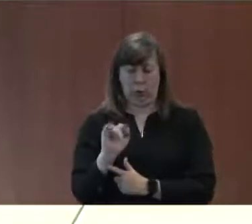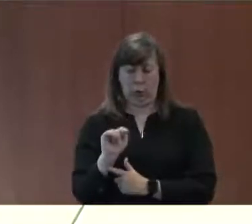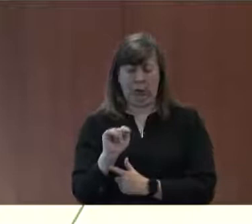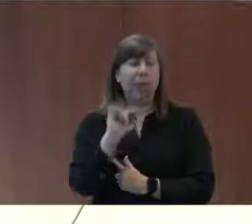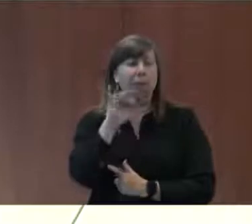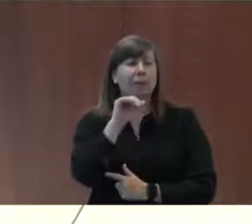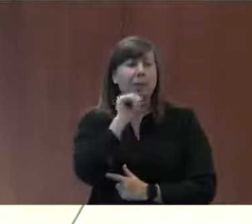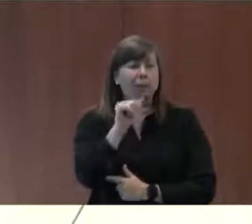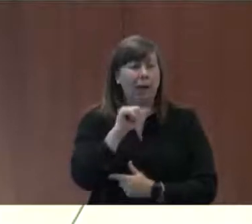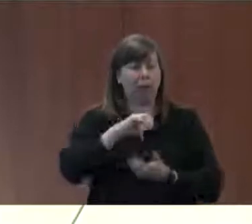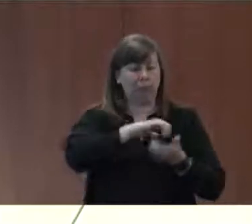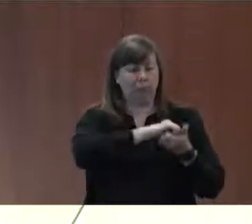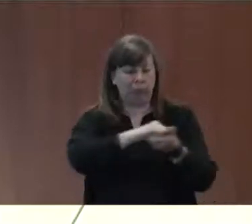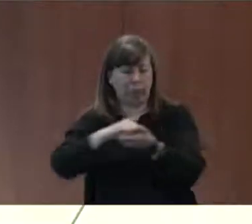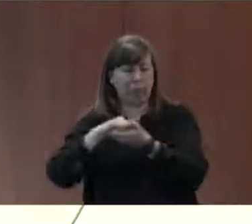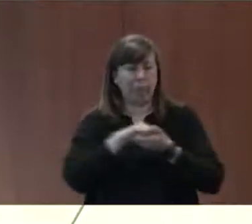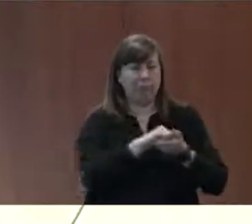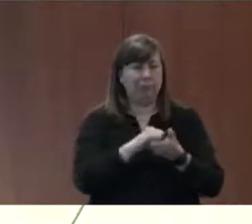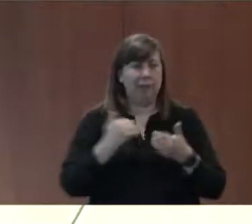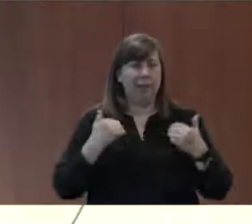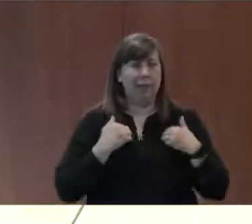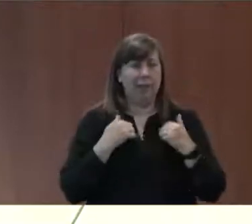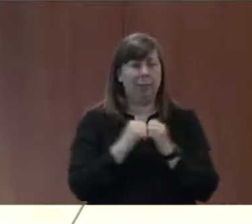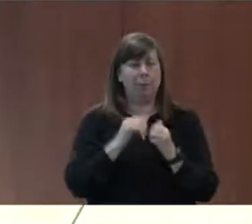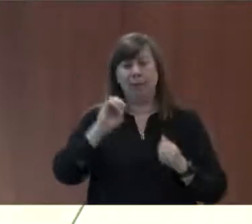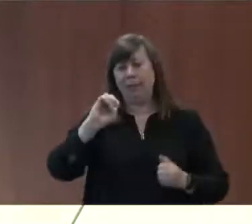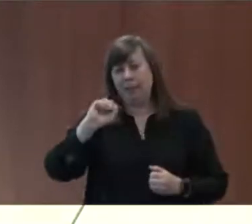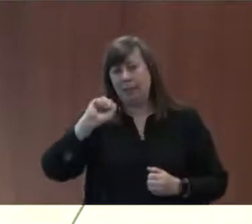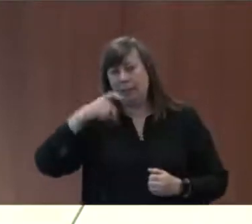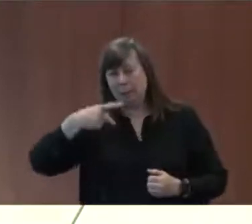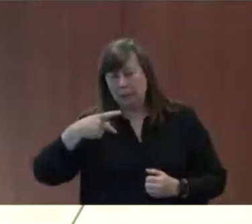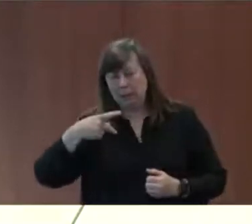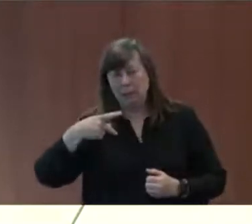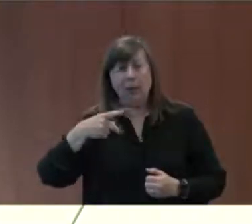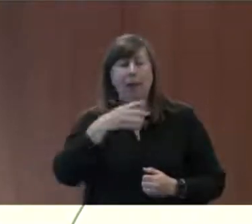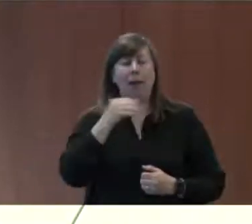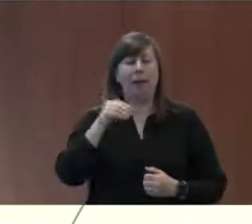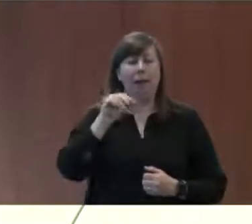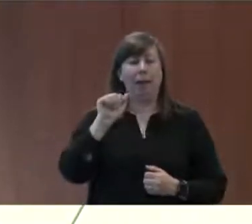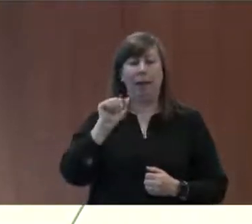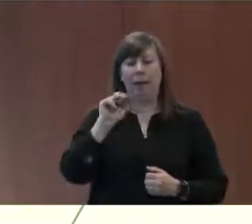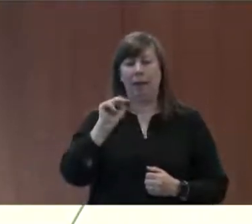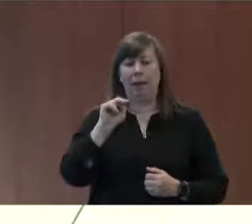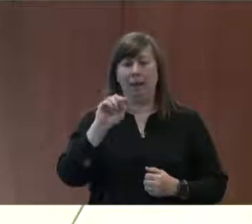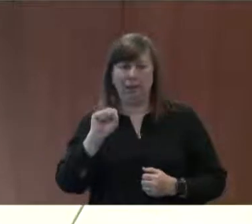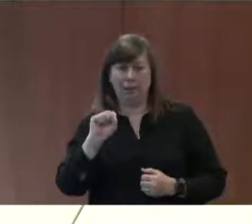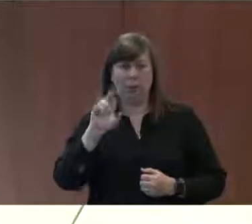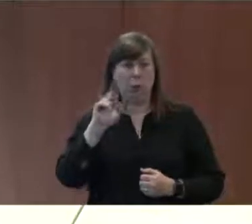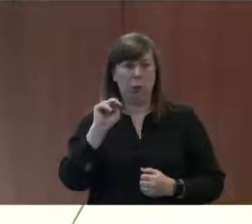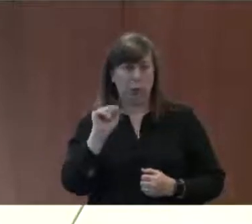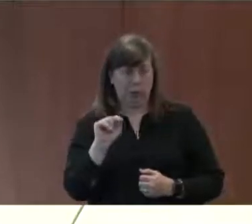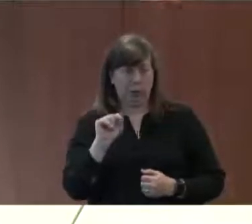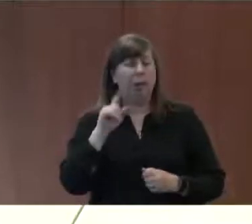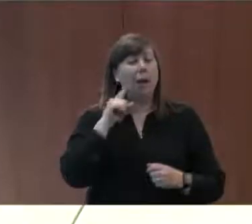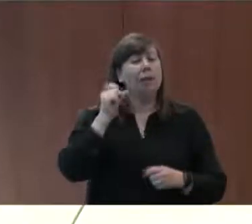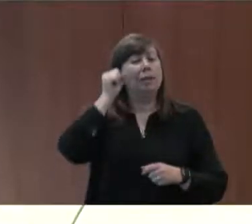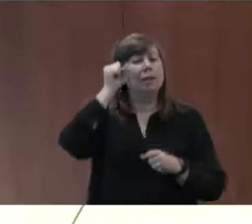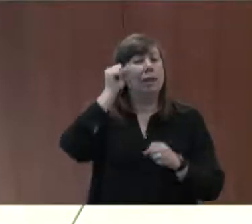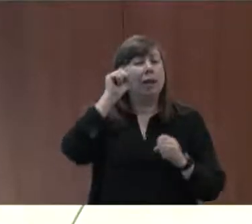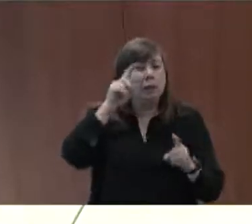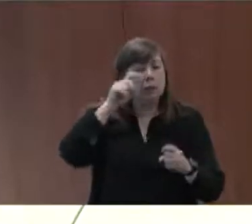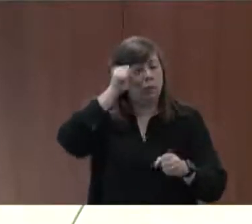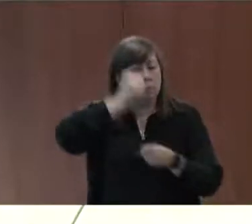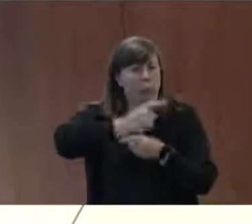if not for the partnerships we have with our ESP unit and our A&S unit. As educators, as brothers and